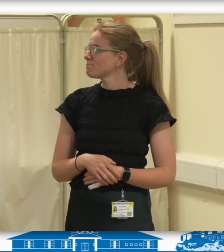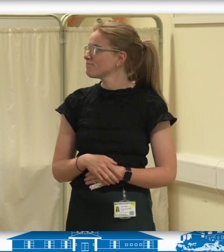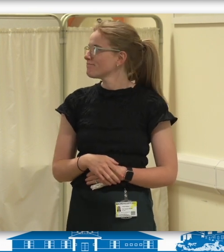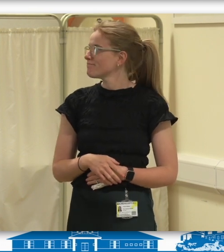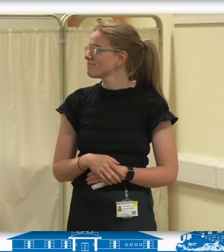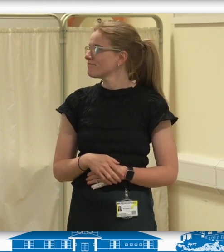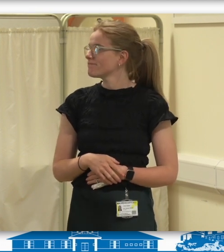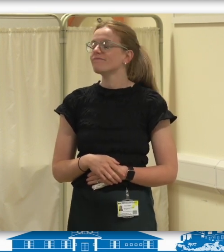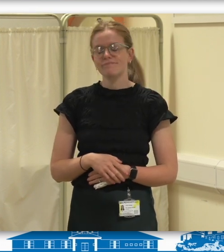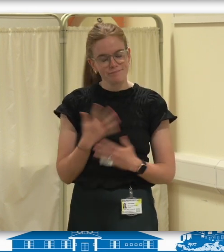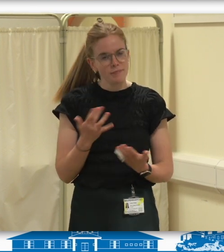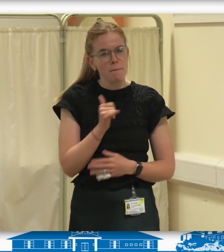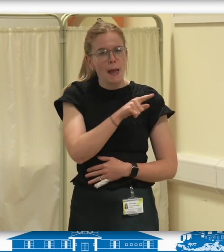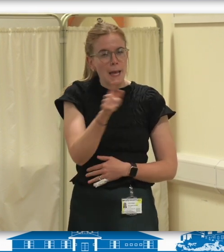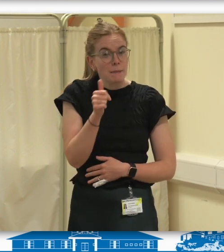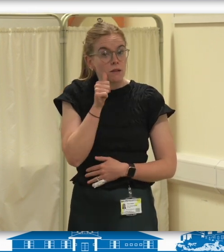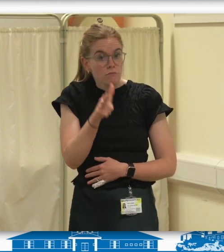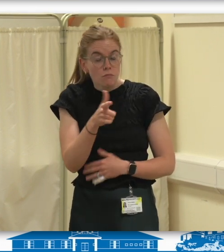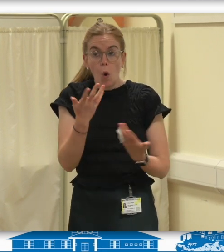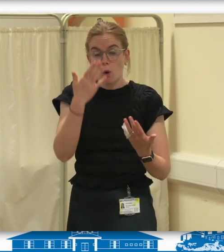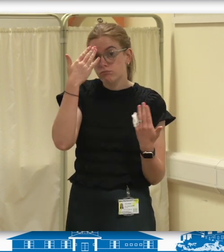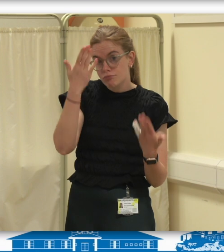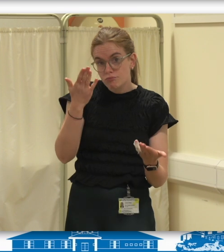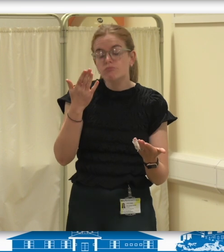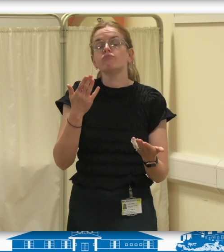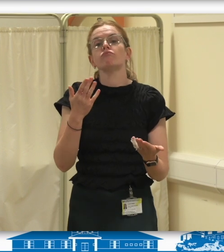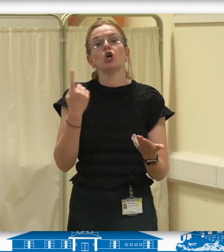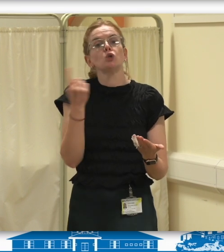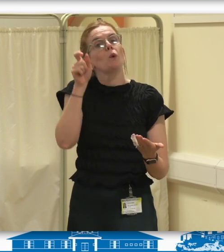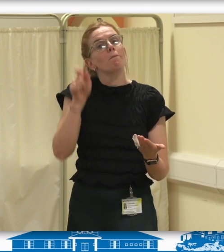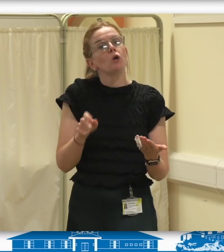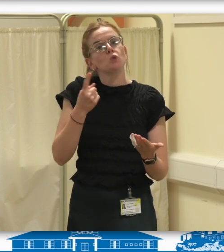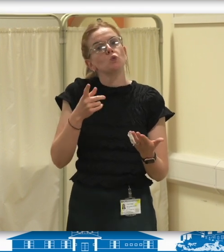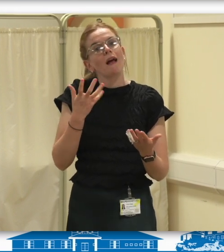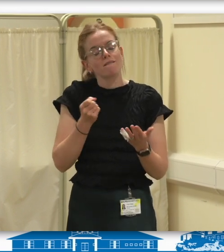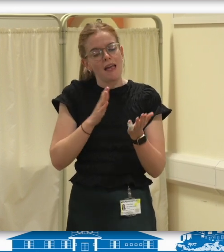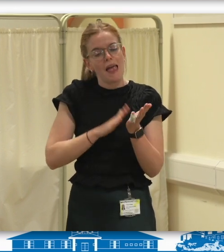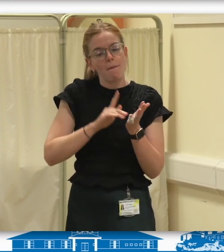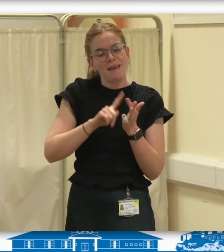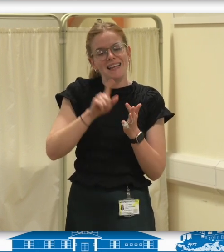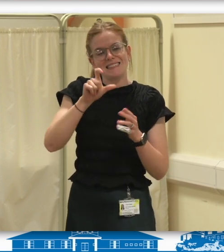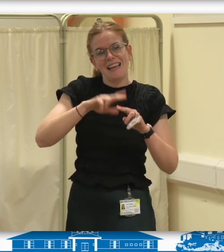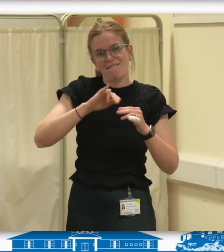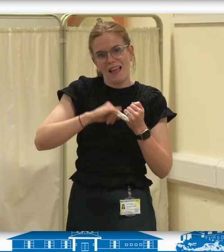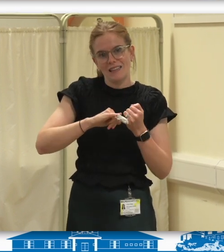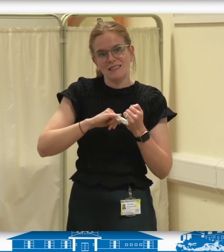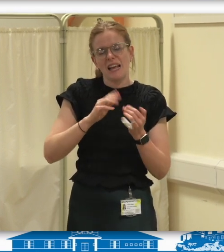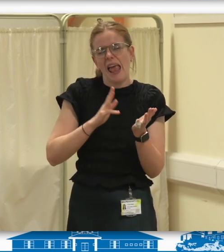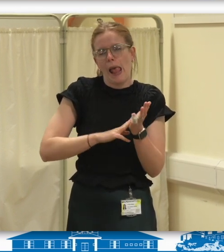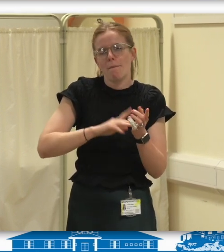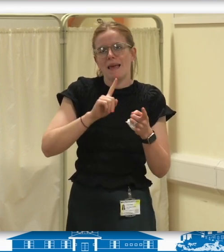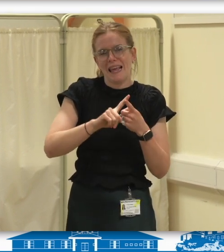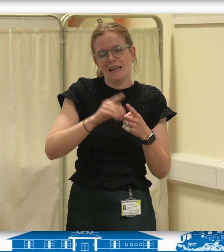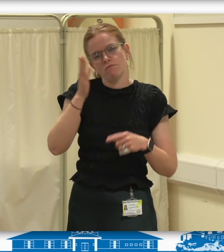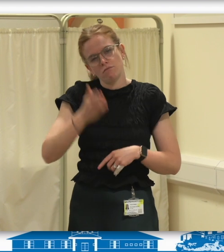So you may or may not be aware that someone living with ME/CFS or myalgic encephalitis